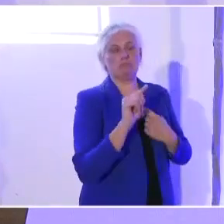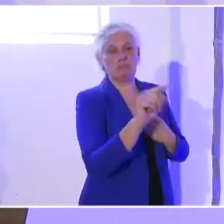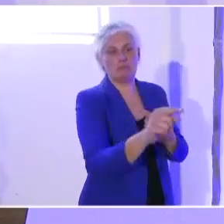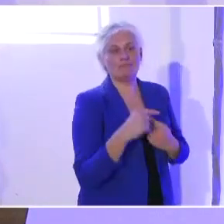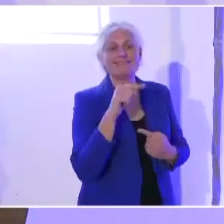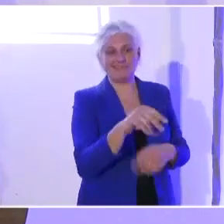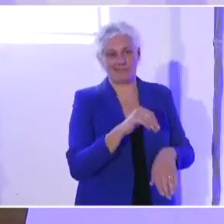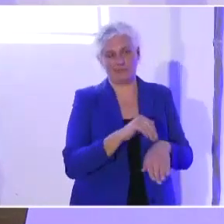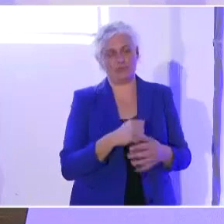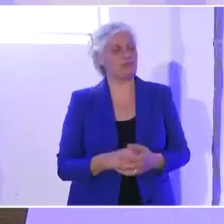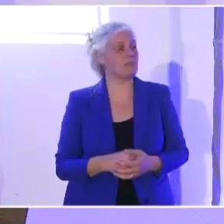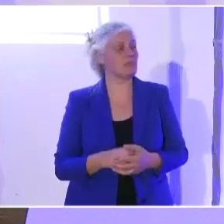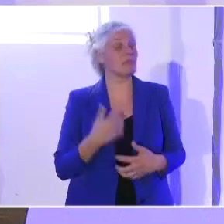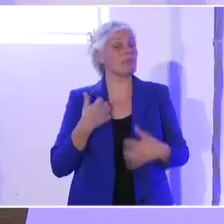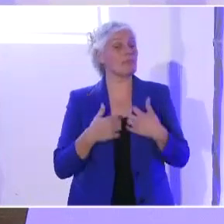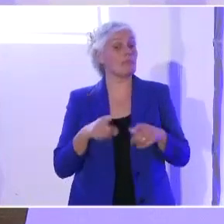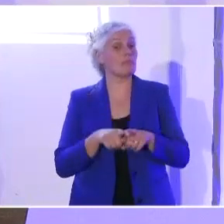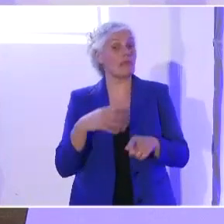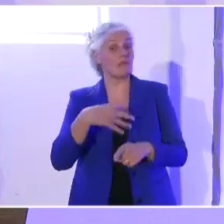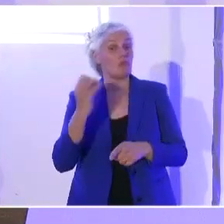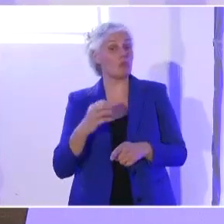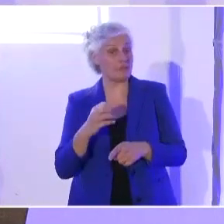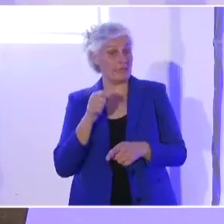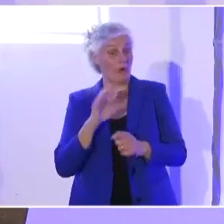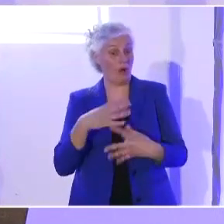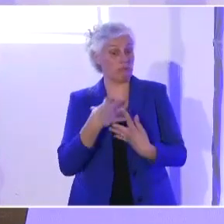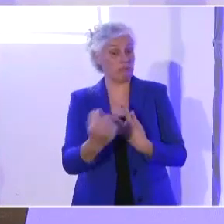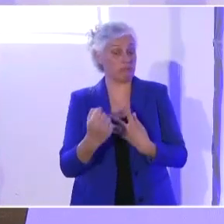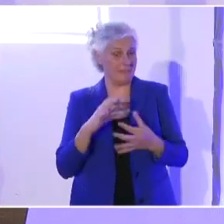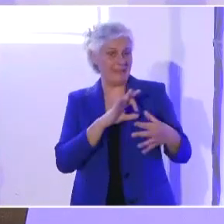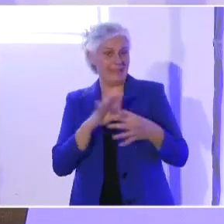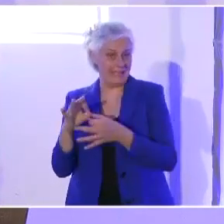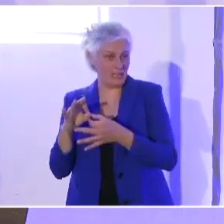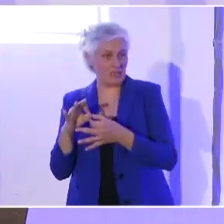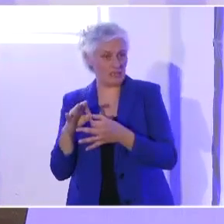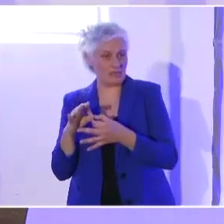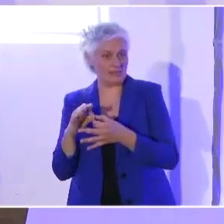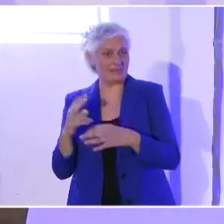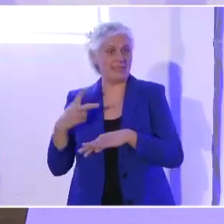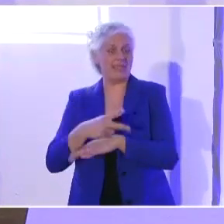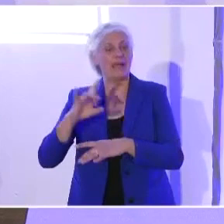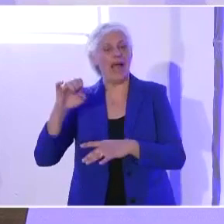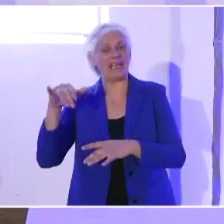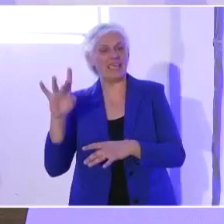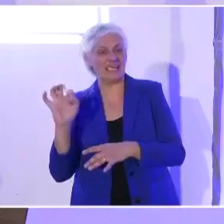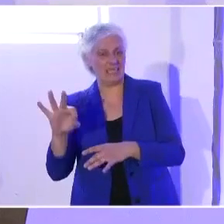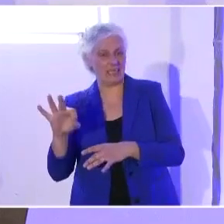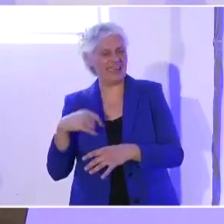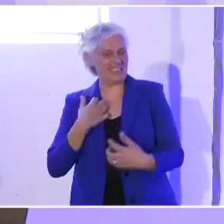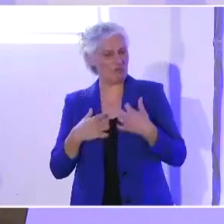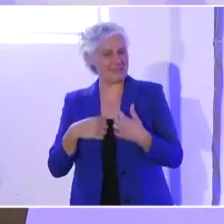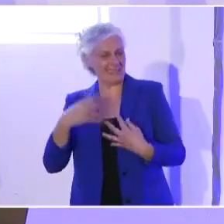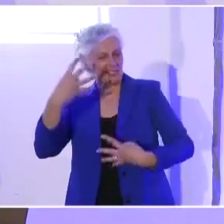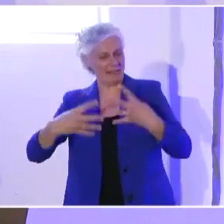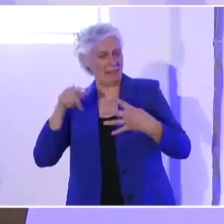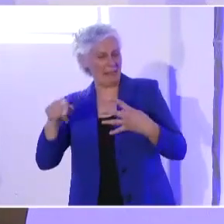issue. Interestingly, only 4% of those breaches related to hacking. And I thought that was a really interesting